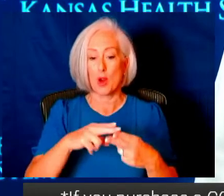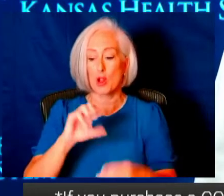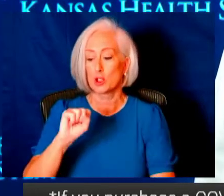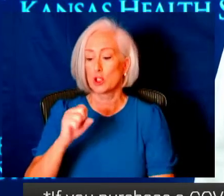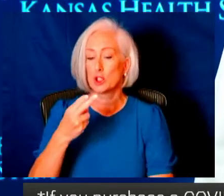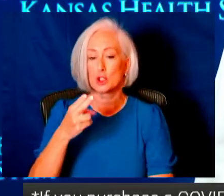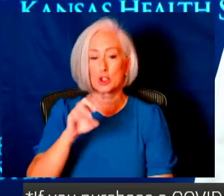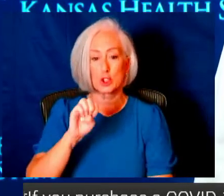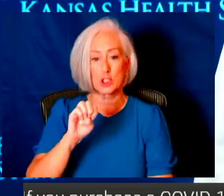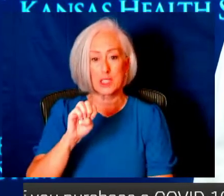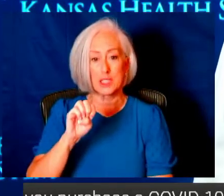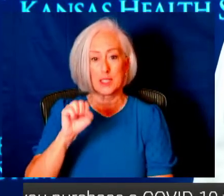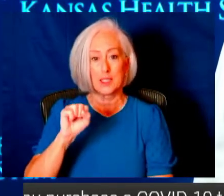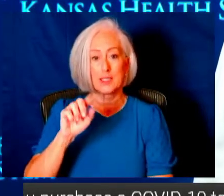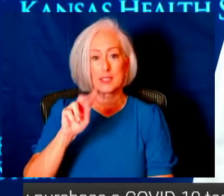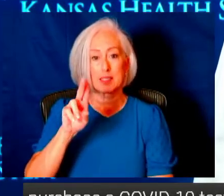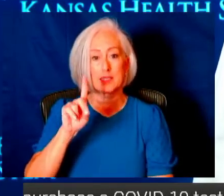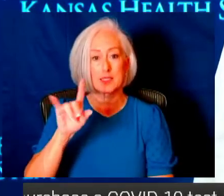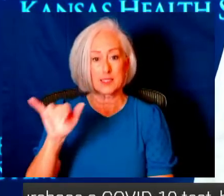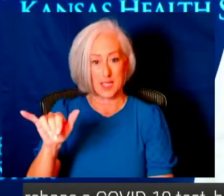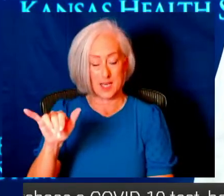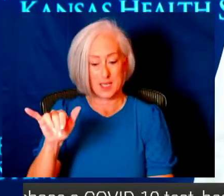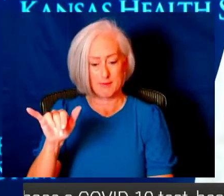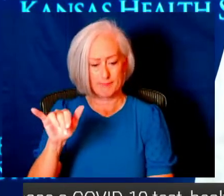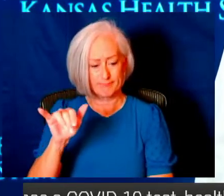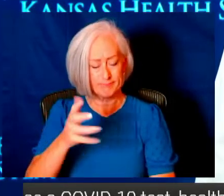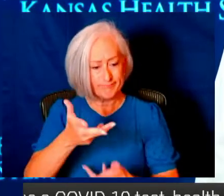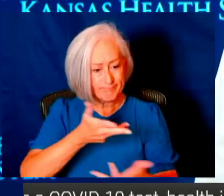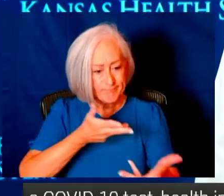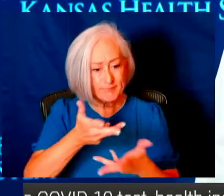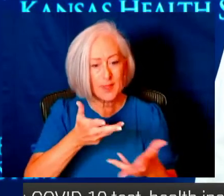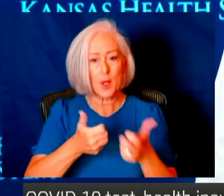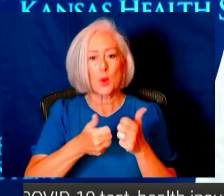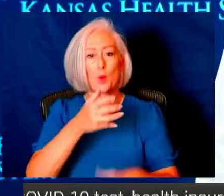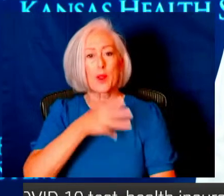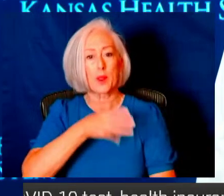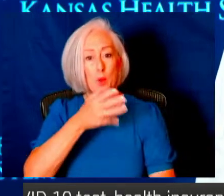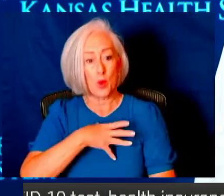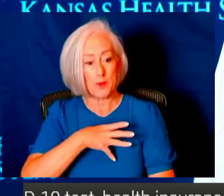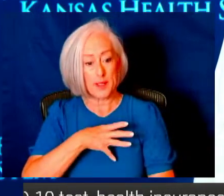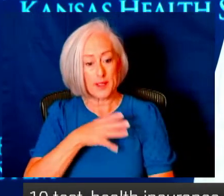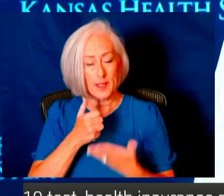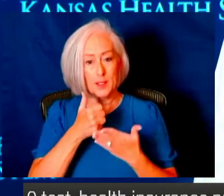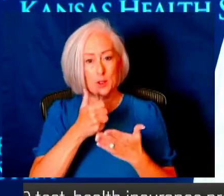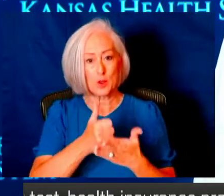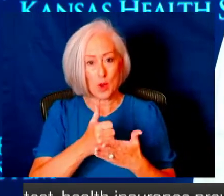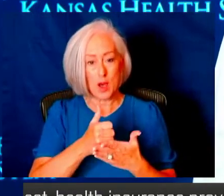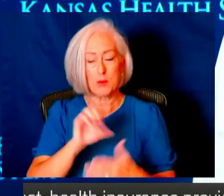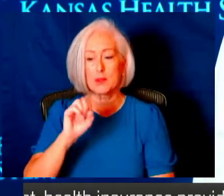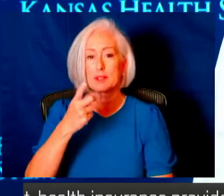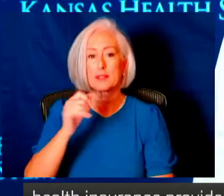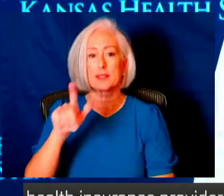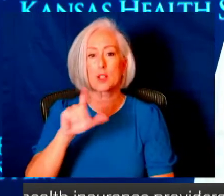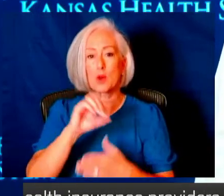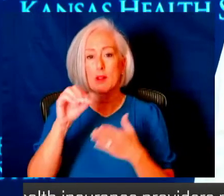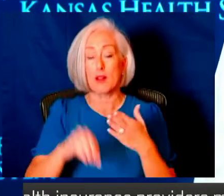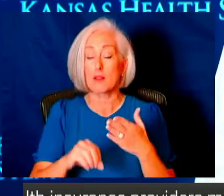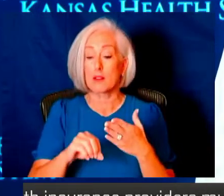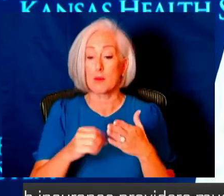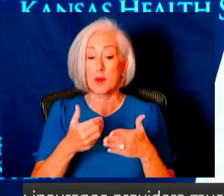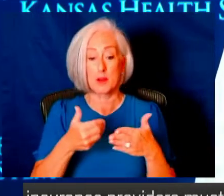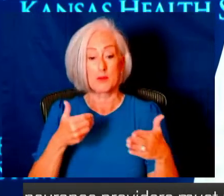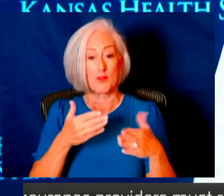works with women to improve sexual health outcomes both during and after incarceration, focusing on themes of